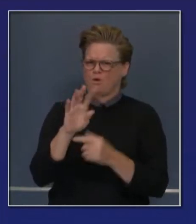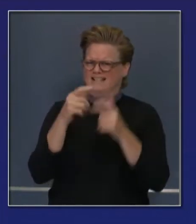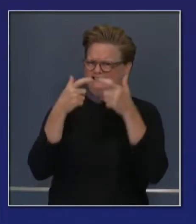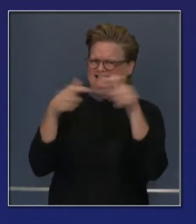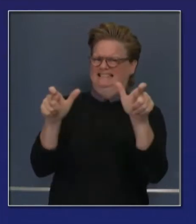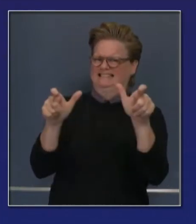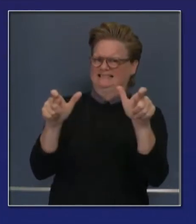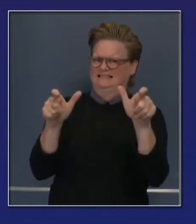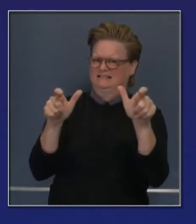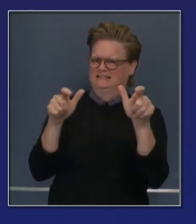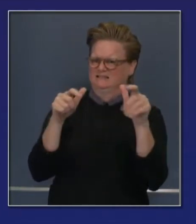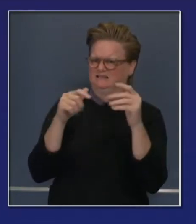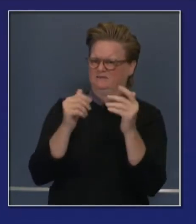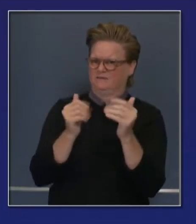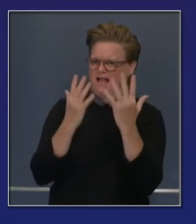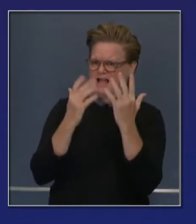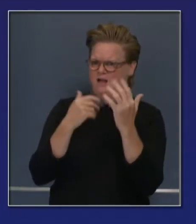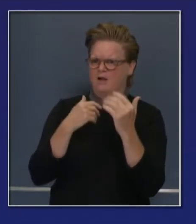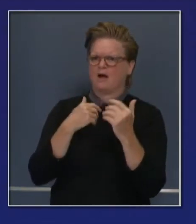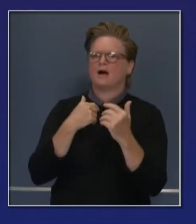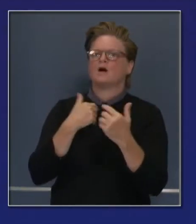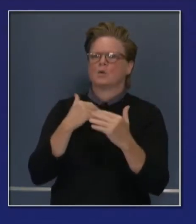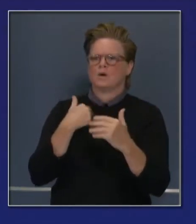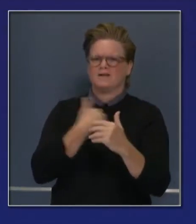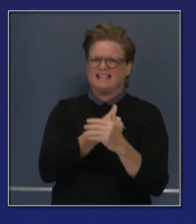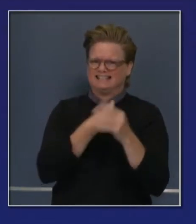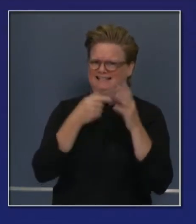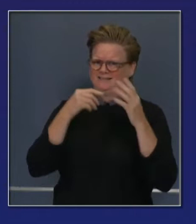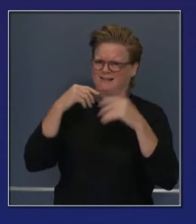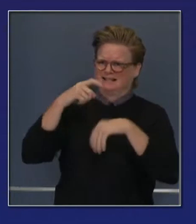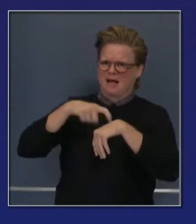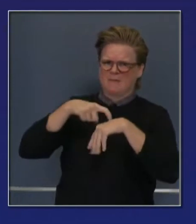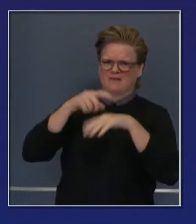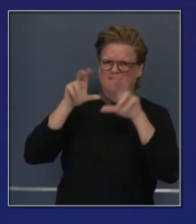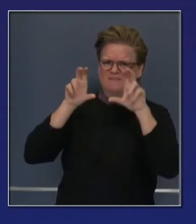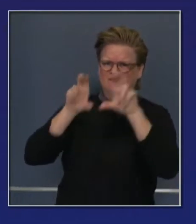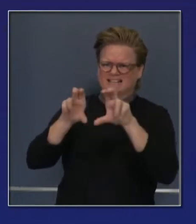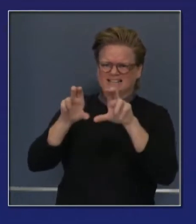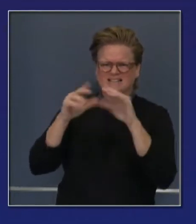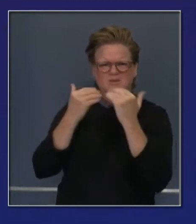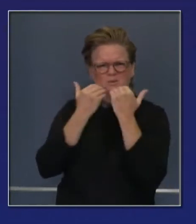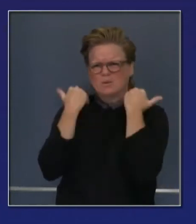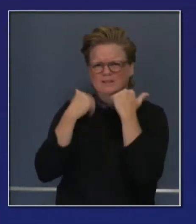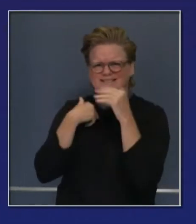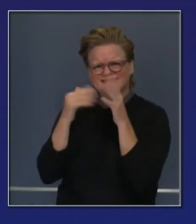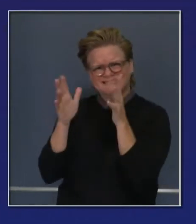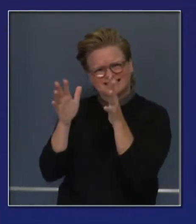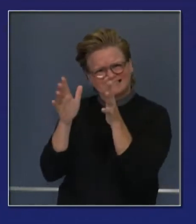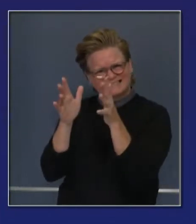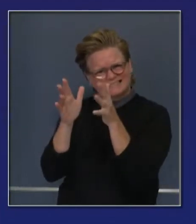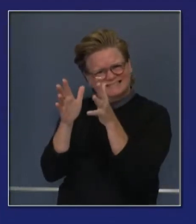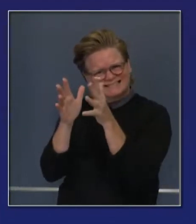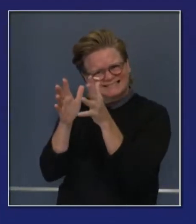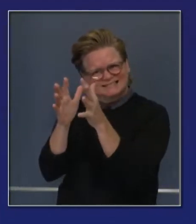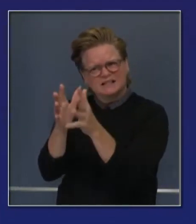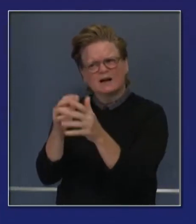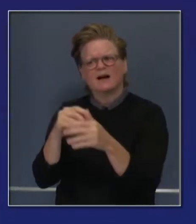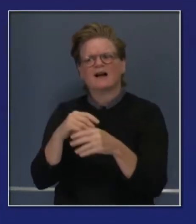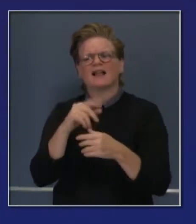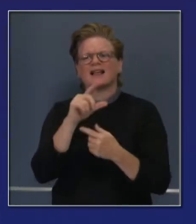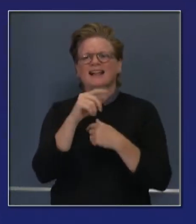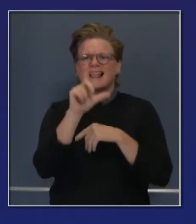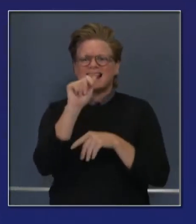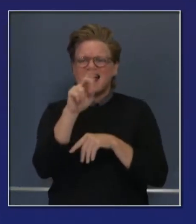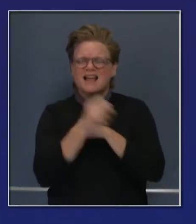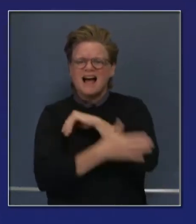of our resources and our attention. The LNU complex, the Lake County Napa County